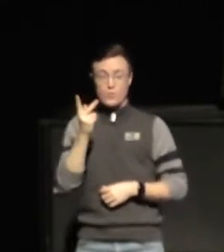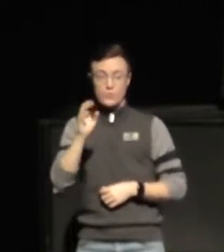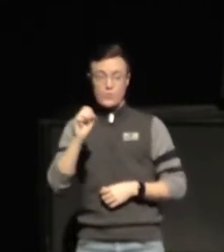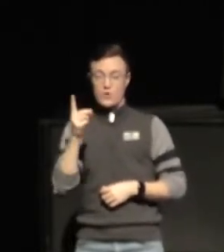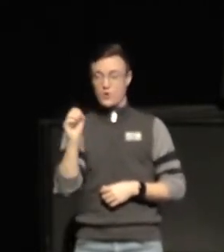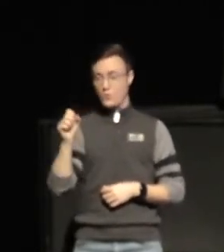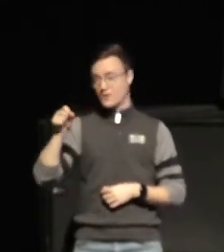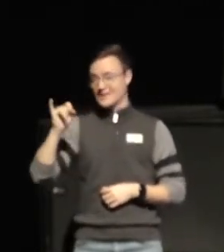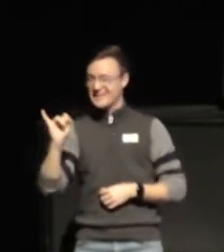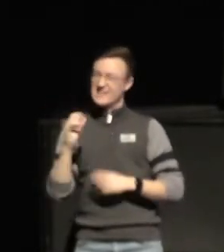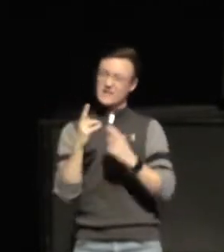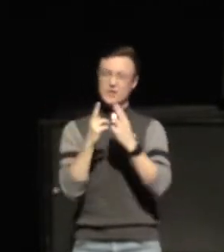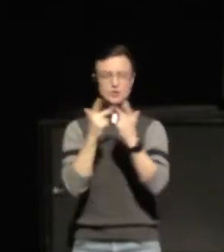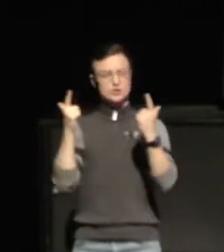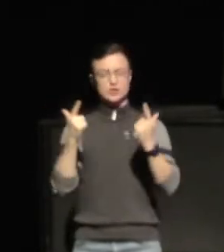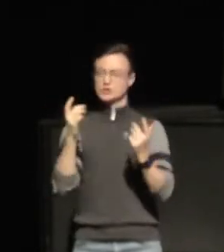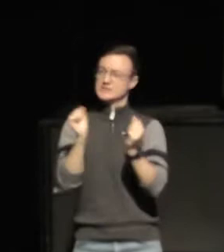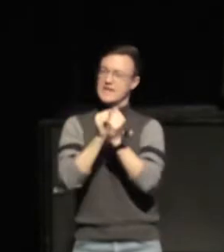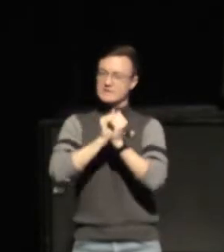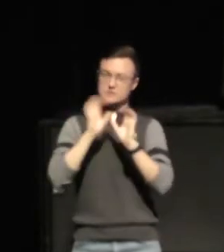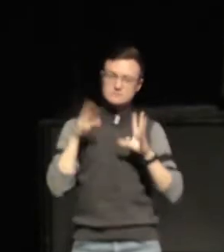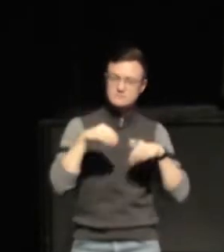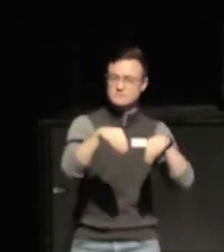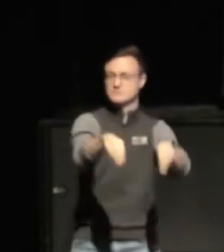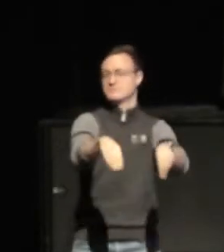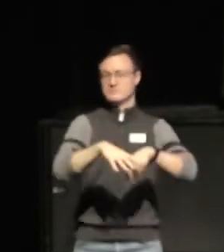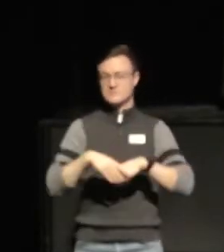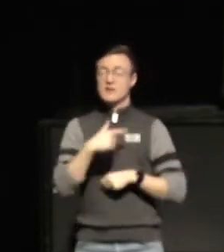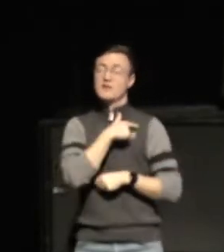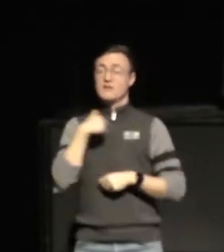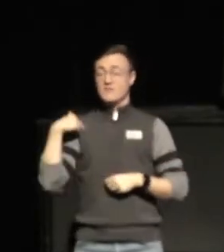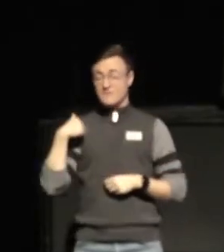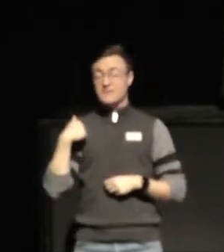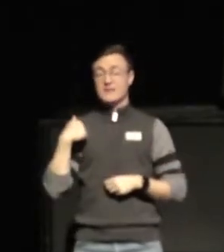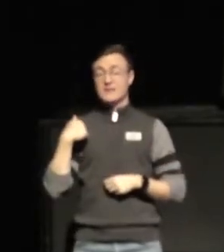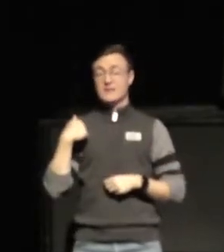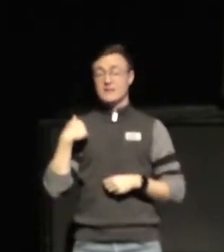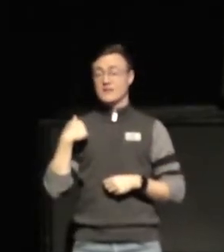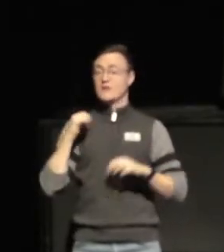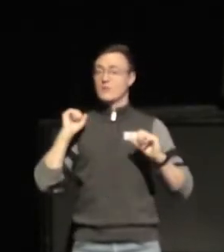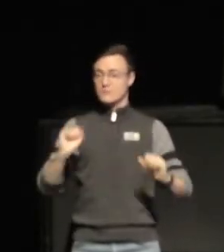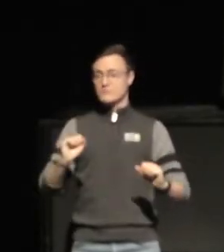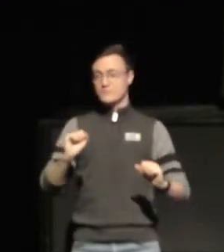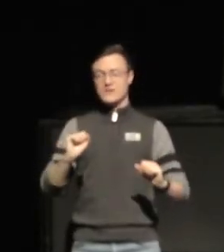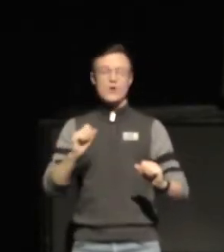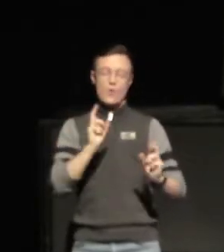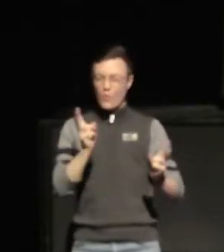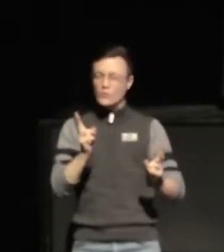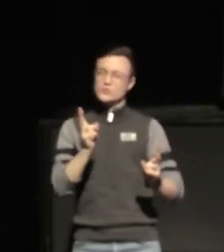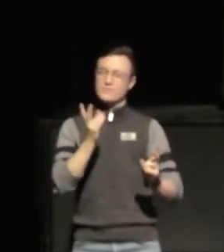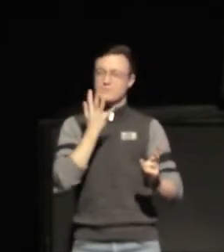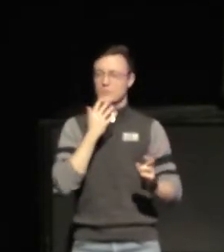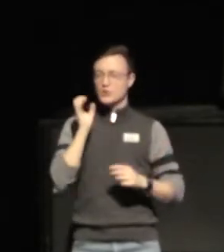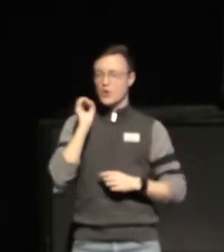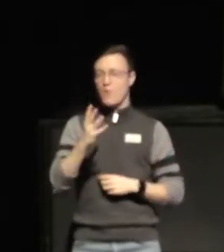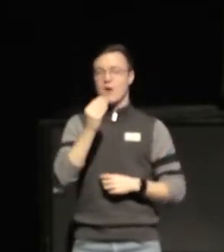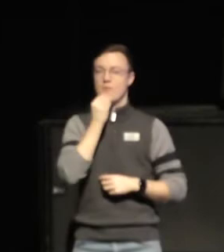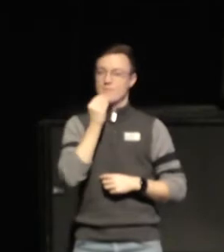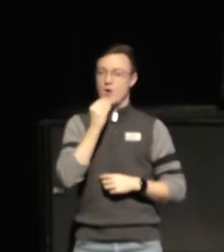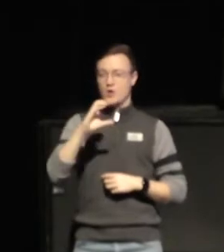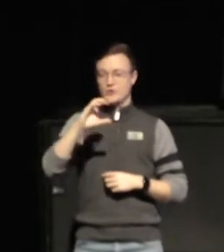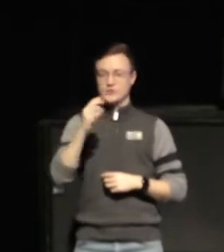the global peasant movements and indigenous. People talk about food sovereignty. So beyond the right to food,